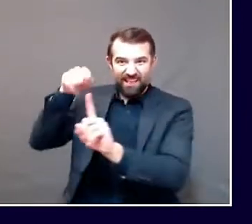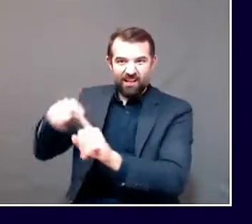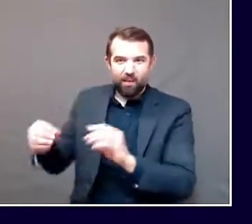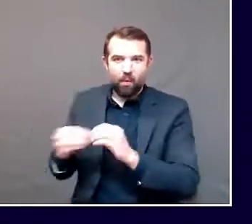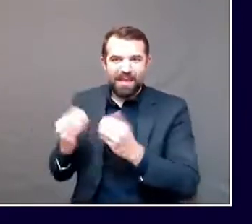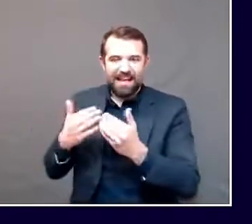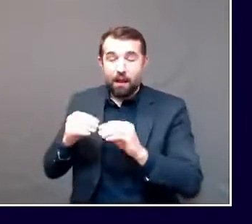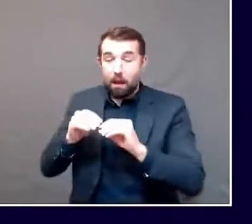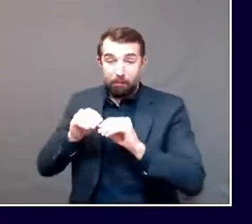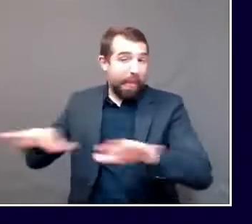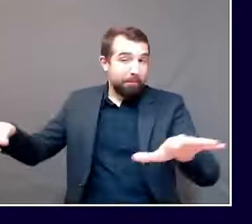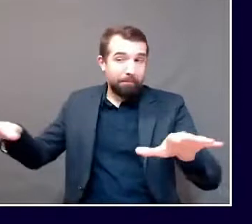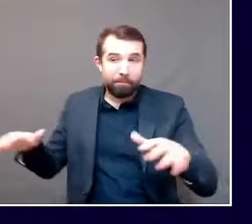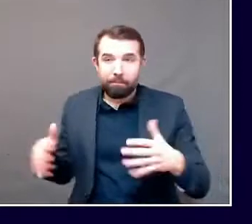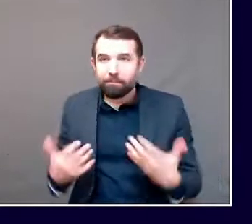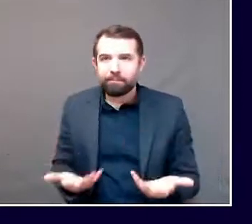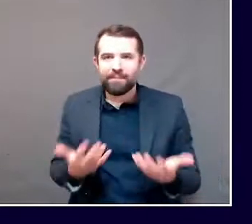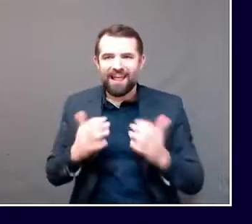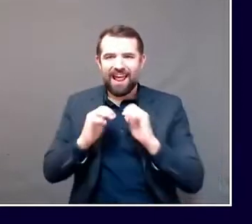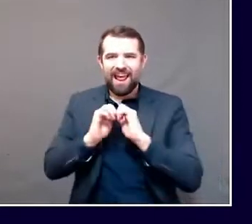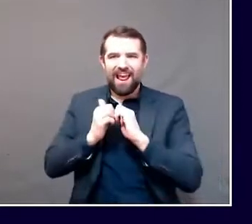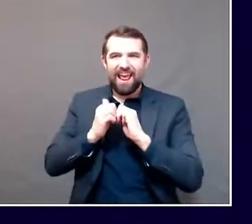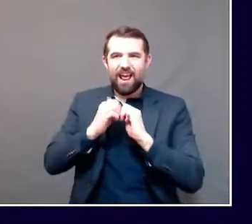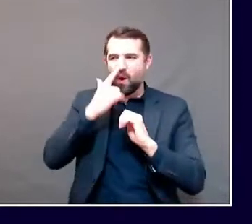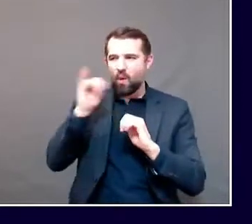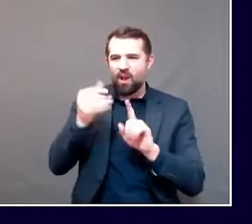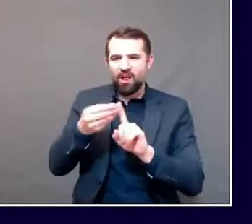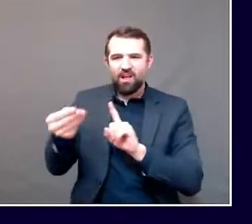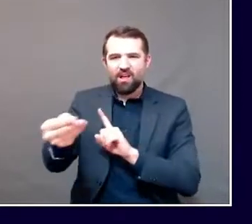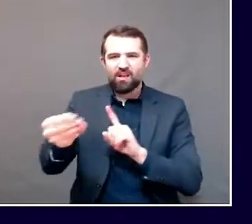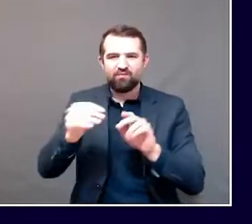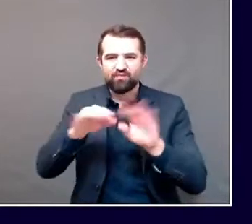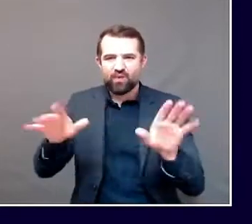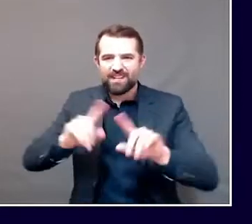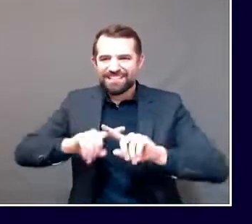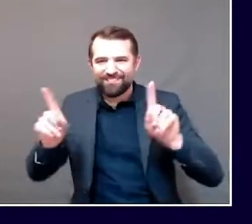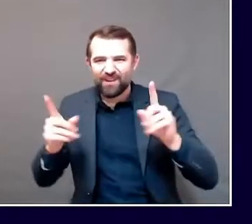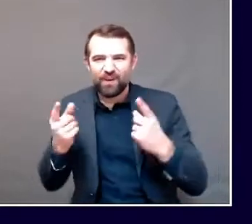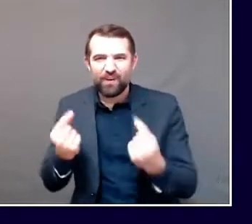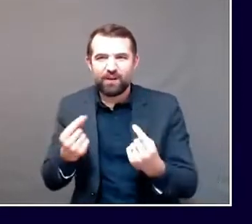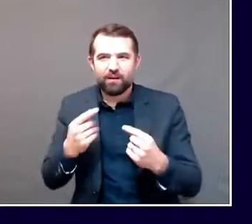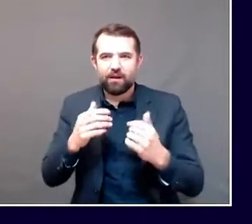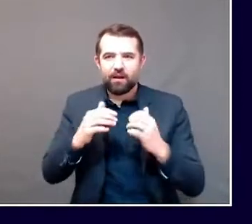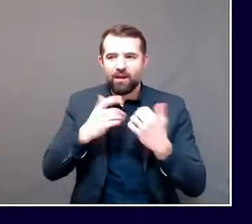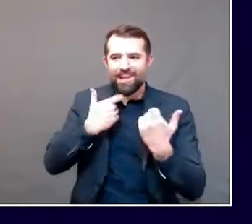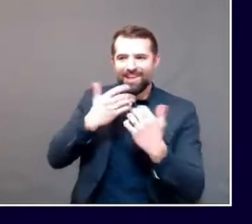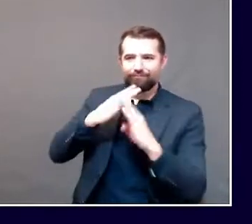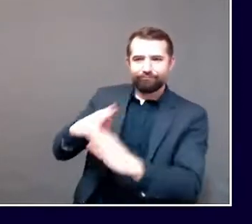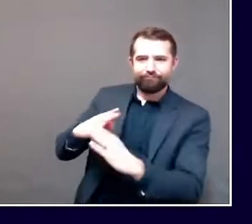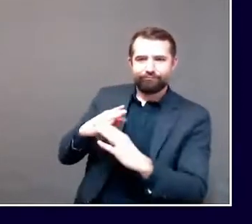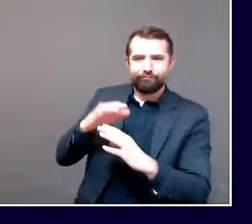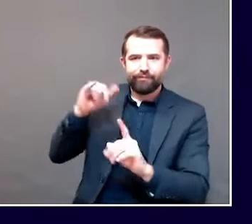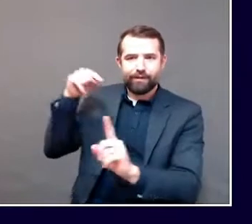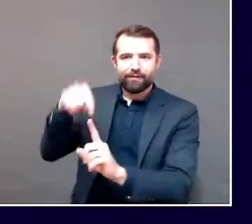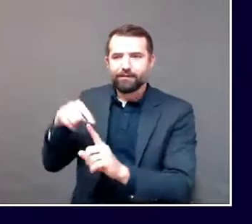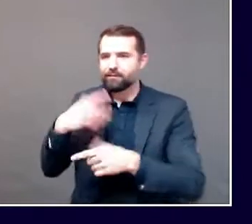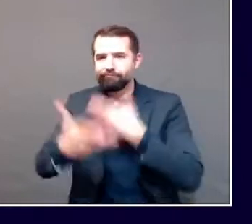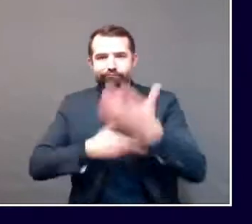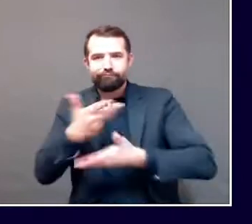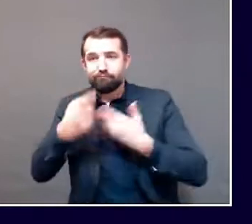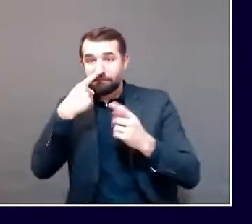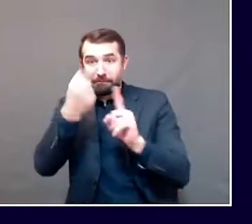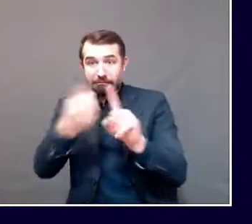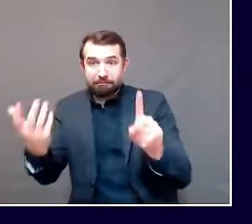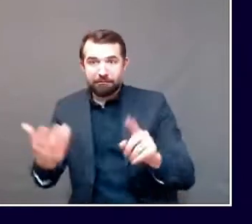do you mean more contagious? Is it spread a different way, but prevented the same way? Great, thanks, Megan. Let me start